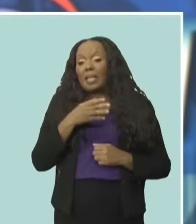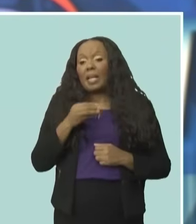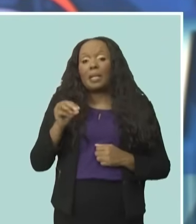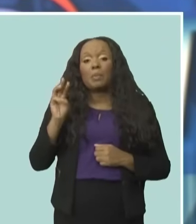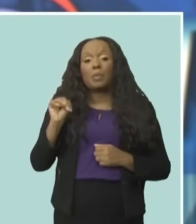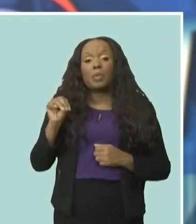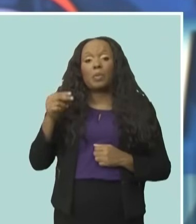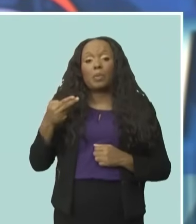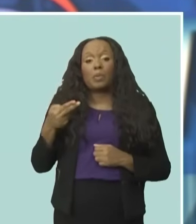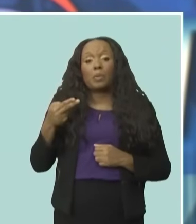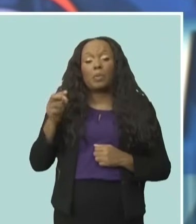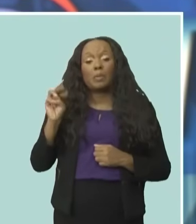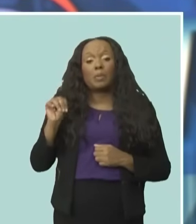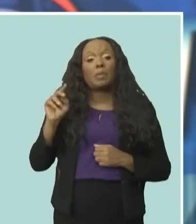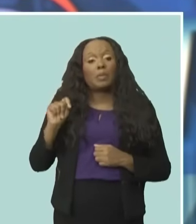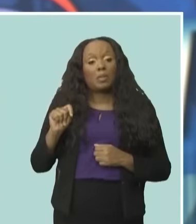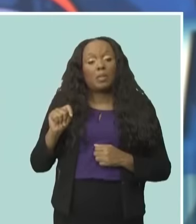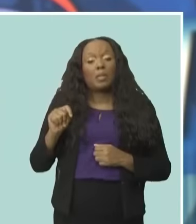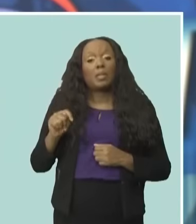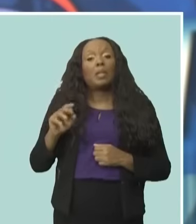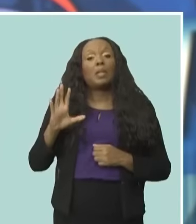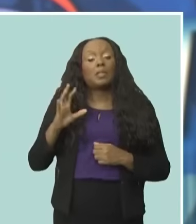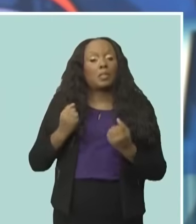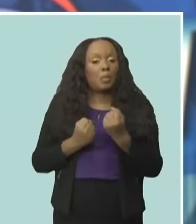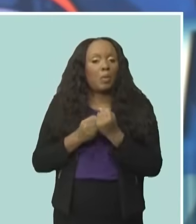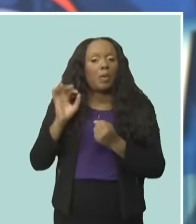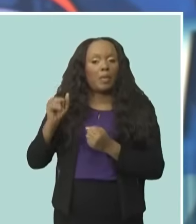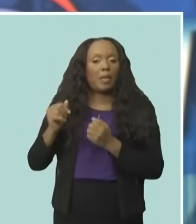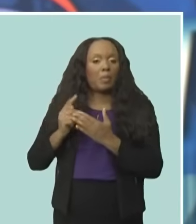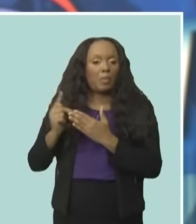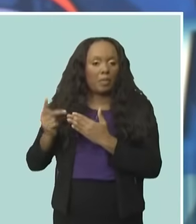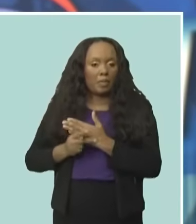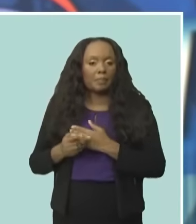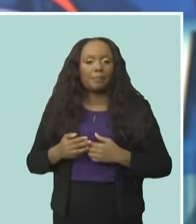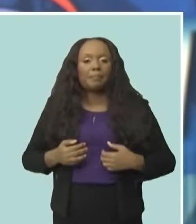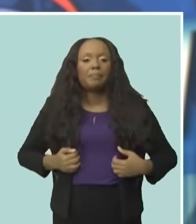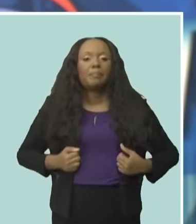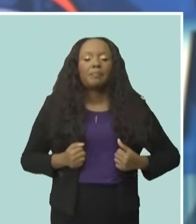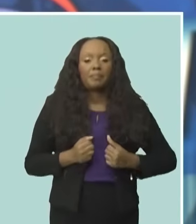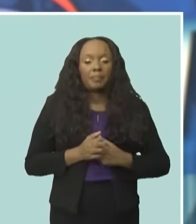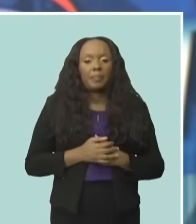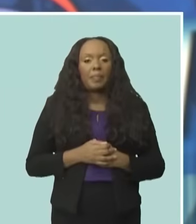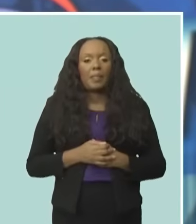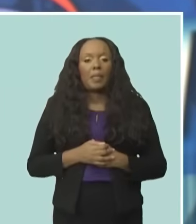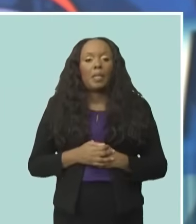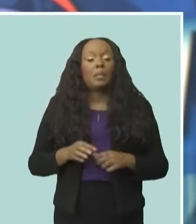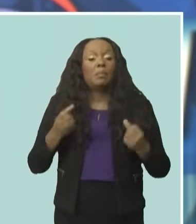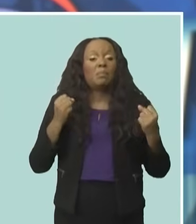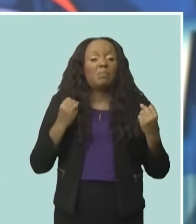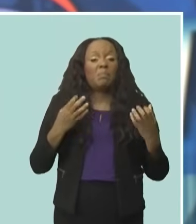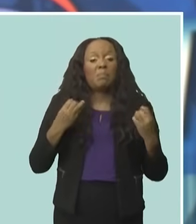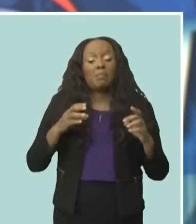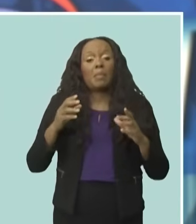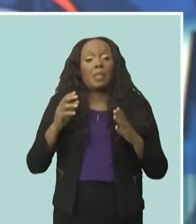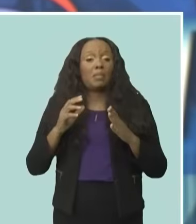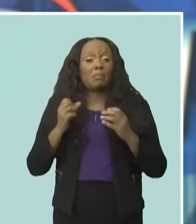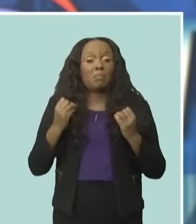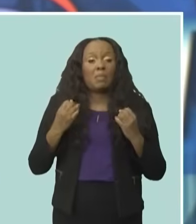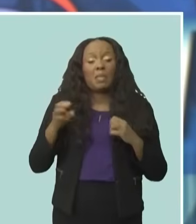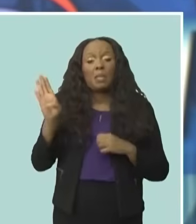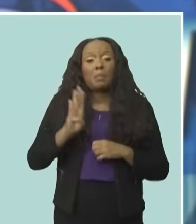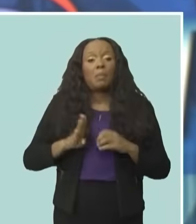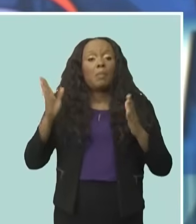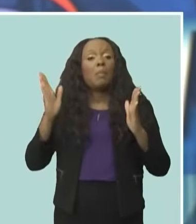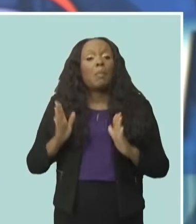138,000 Barbadians have enrolled so far to pursue the various courses that are offered through the National Transformation Initiative, or